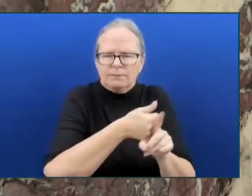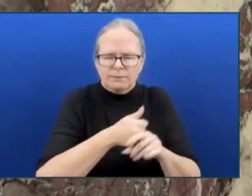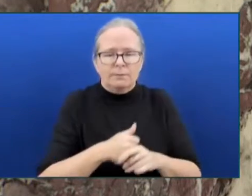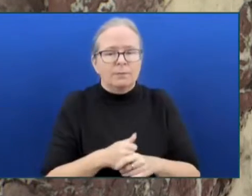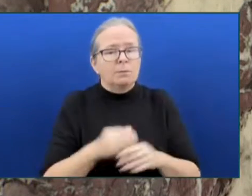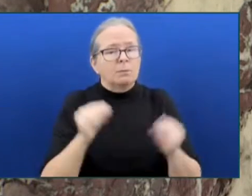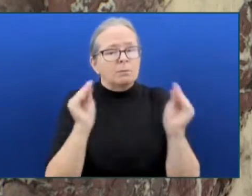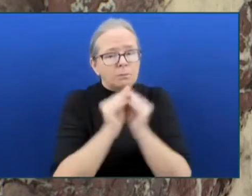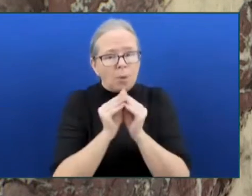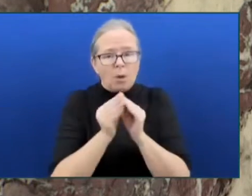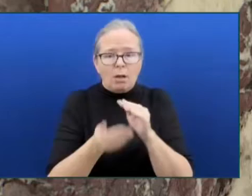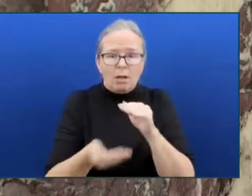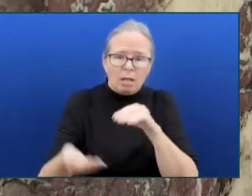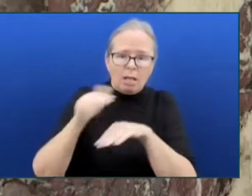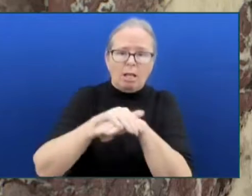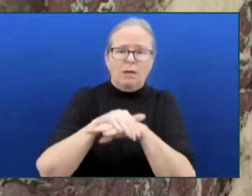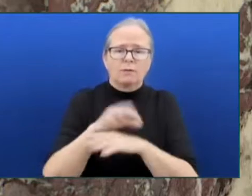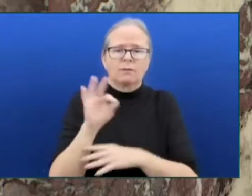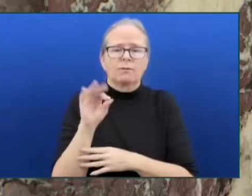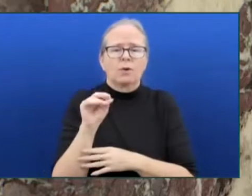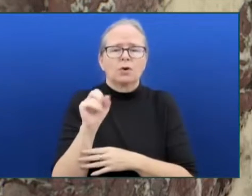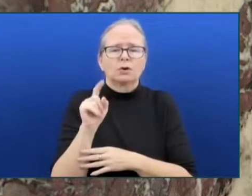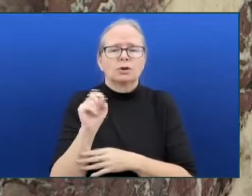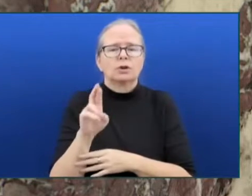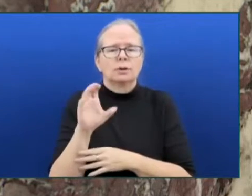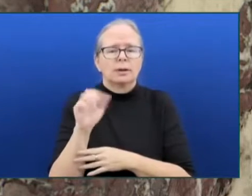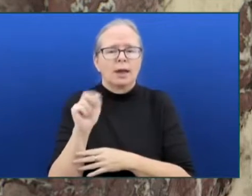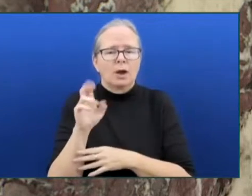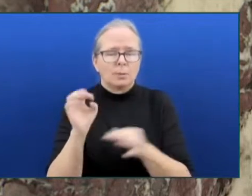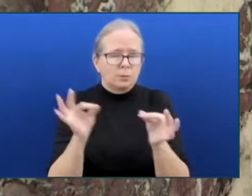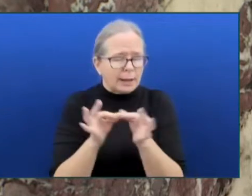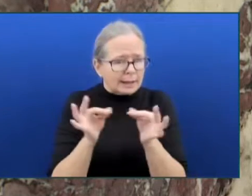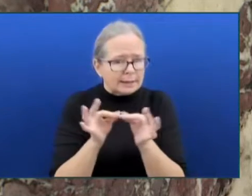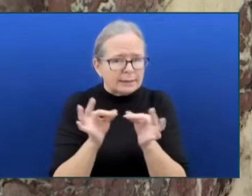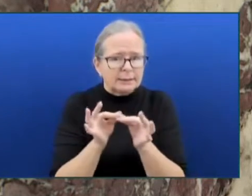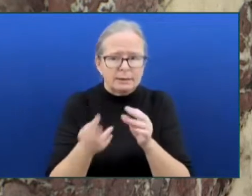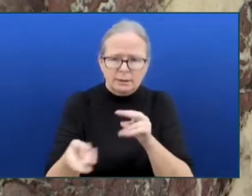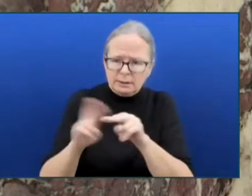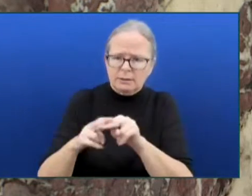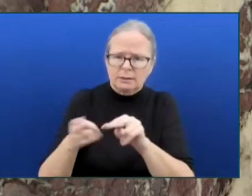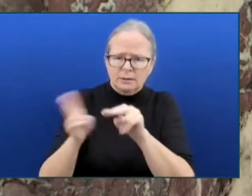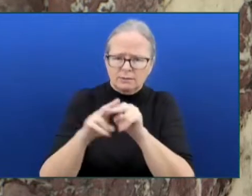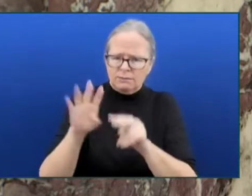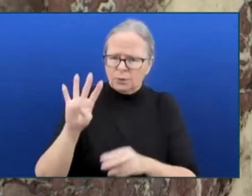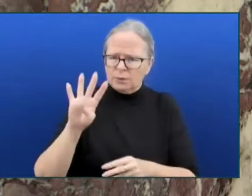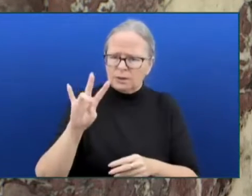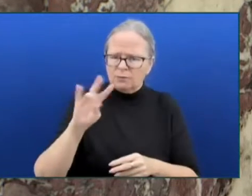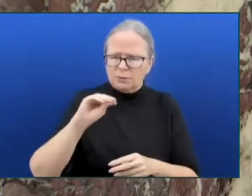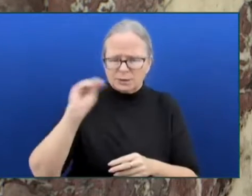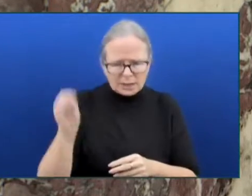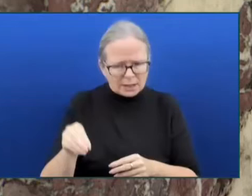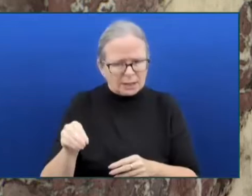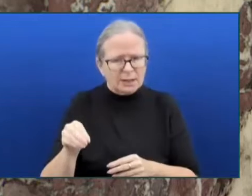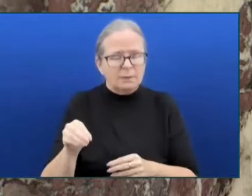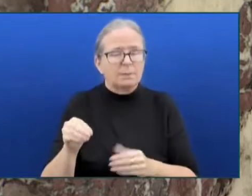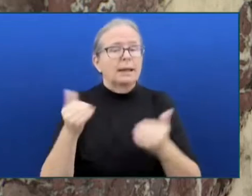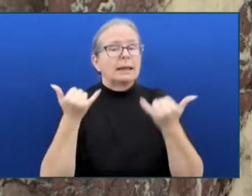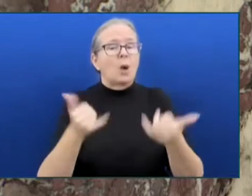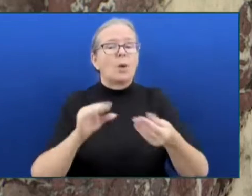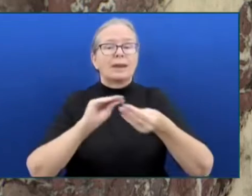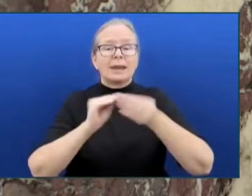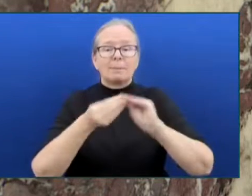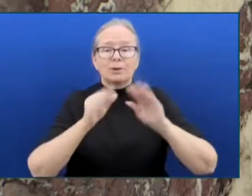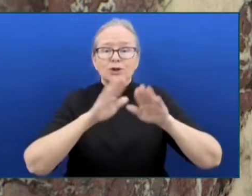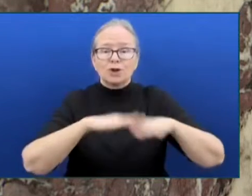by 47%. We're seeing the lowest number of children and youth in care, and we still need to make transformations